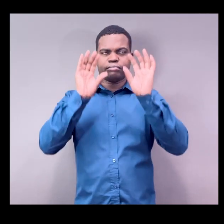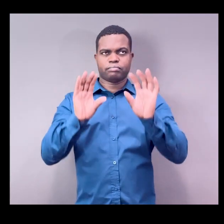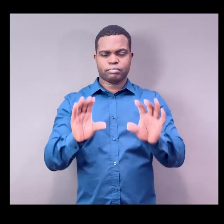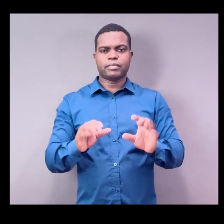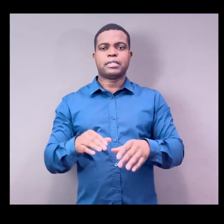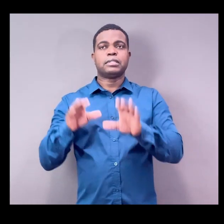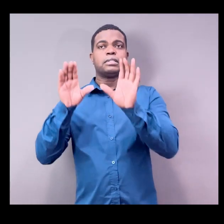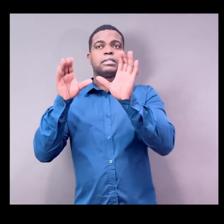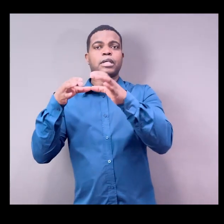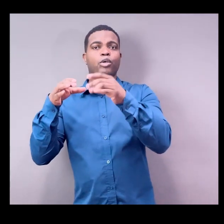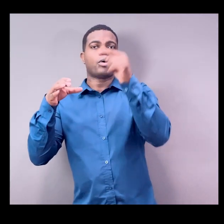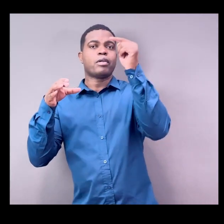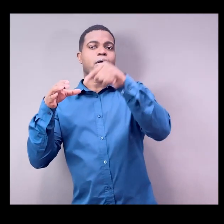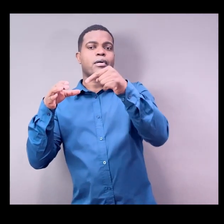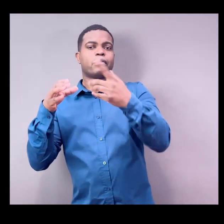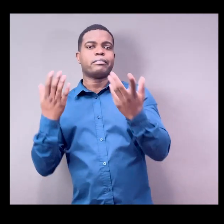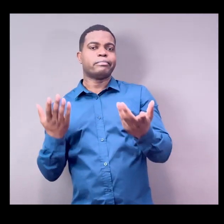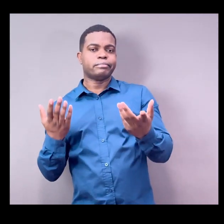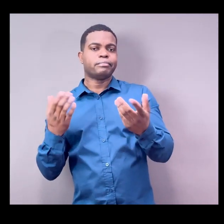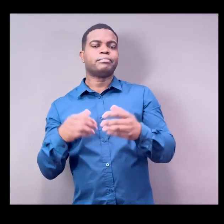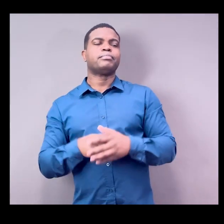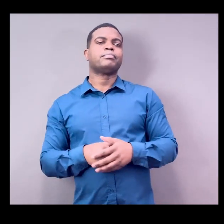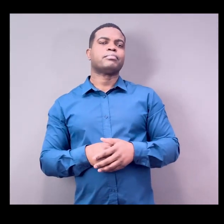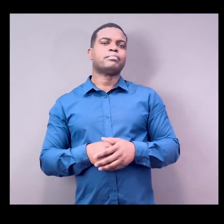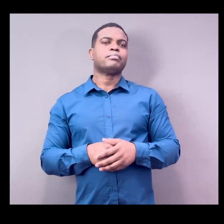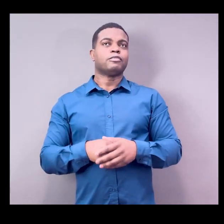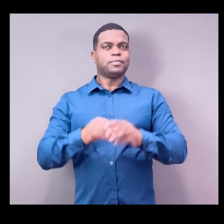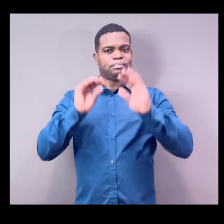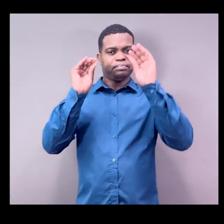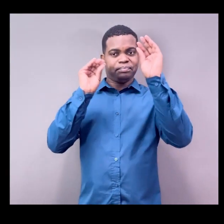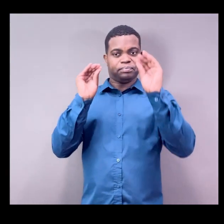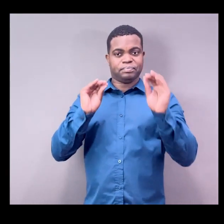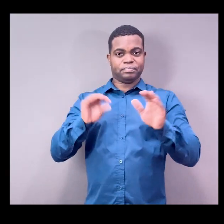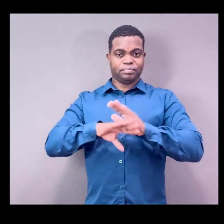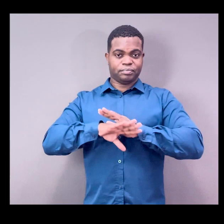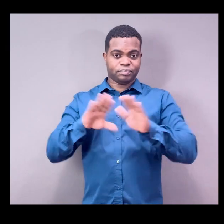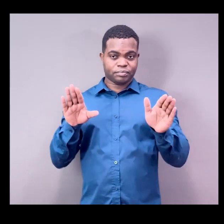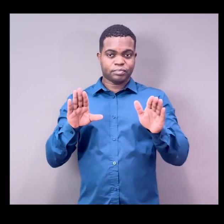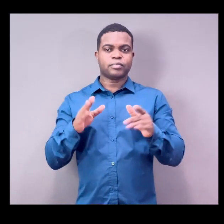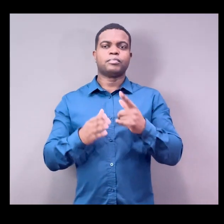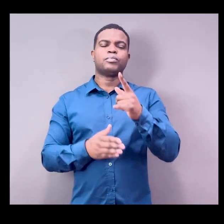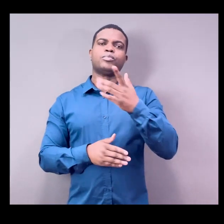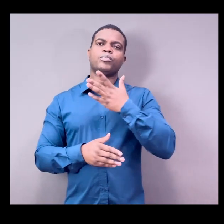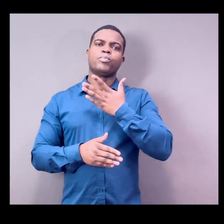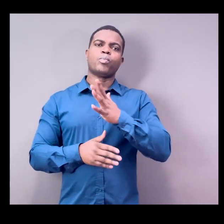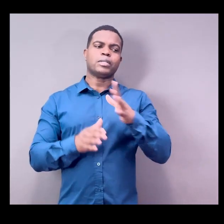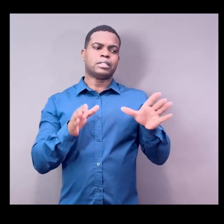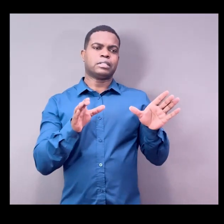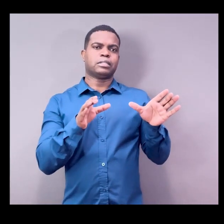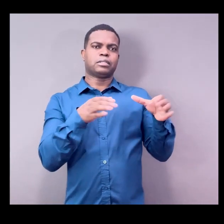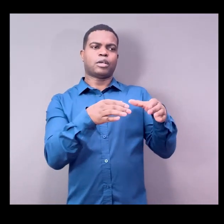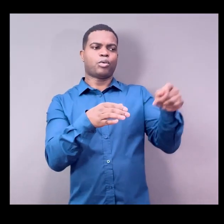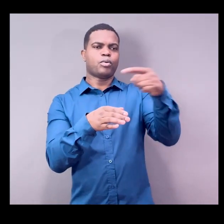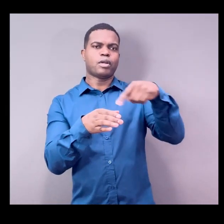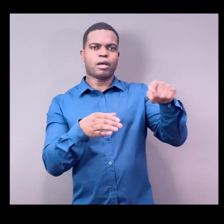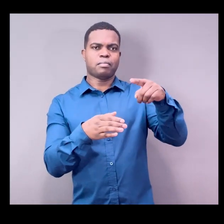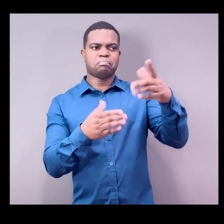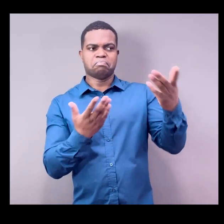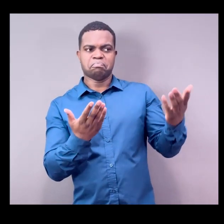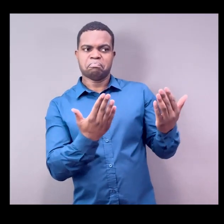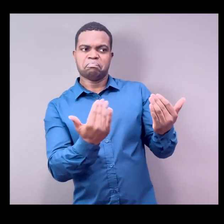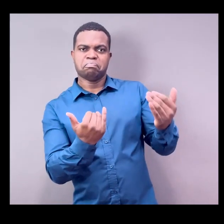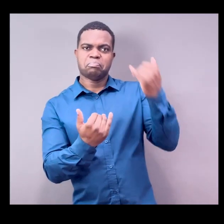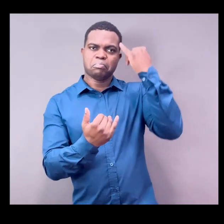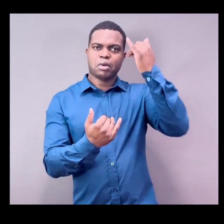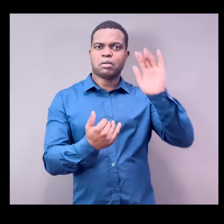Stakeholder input is also there. After you have developed your initiative, you may want to also gather input of